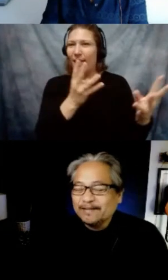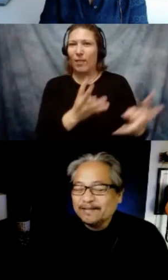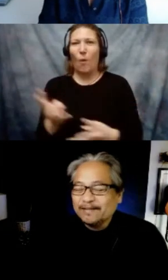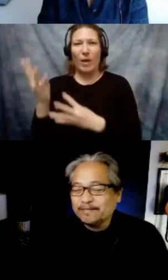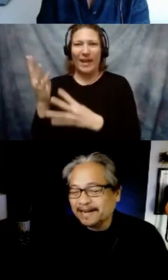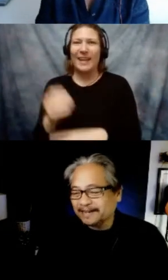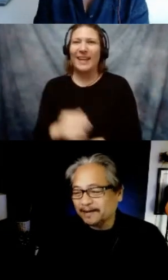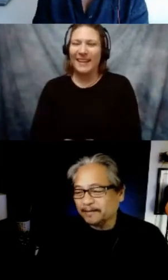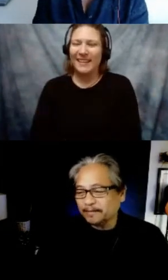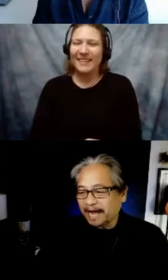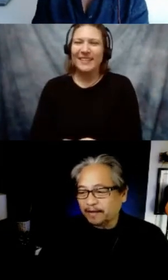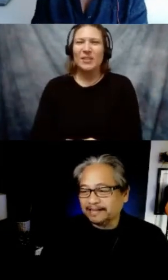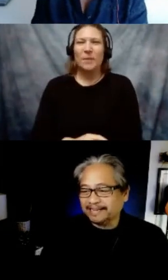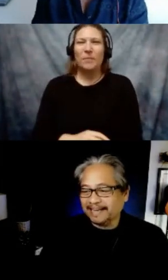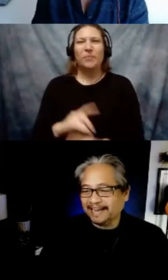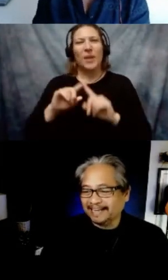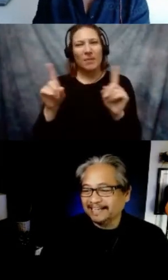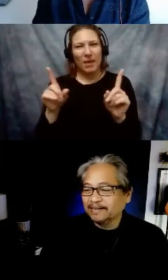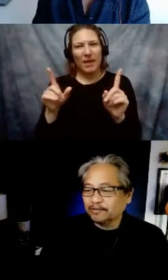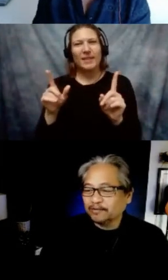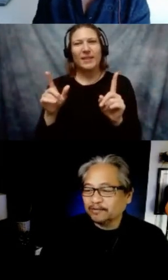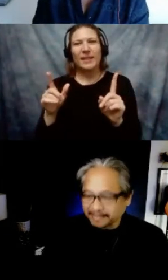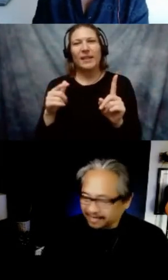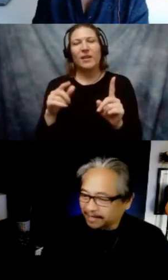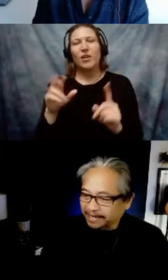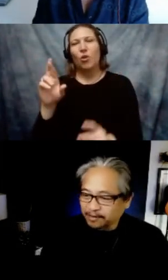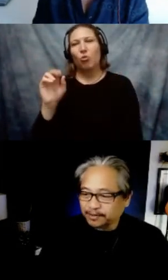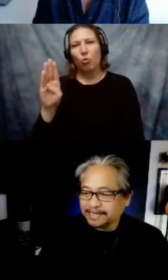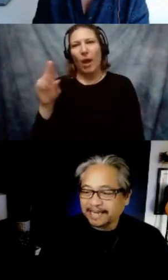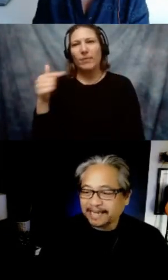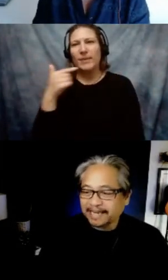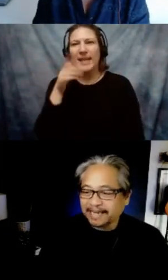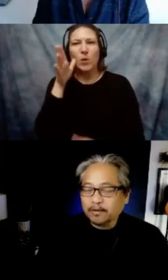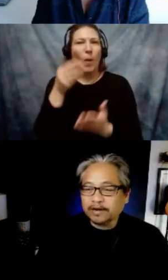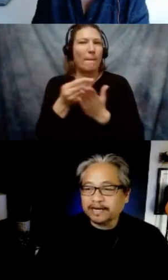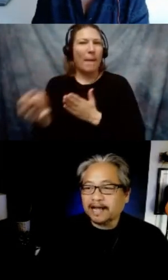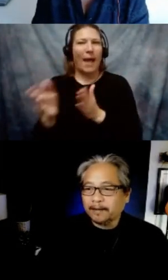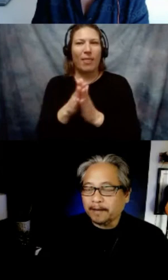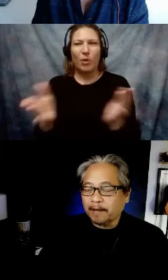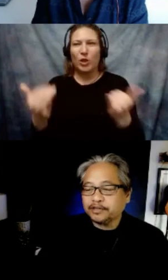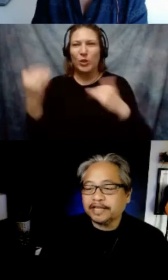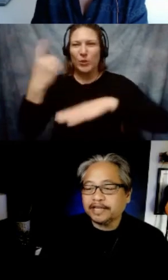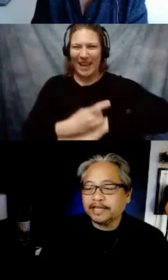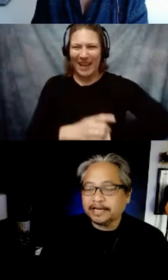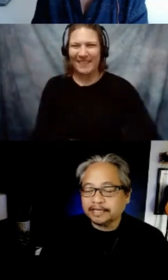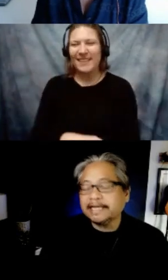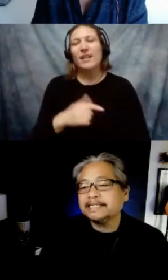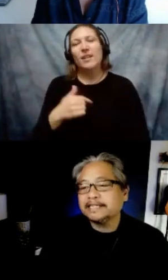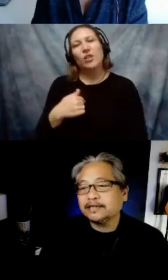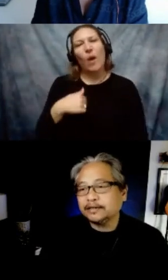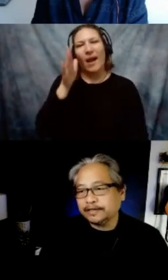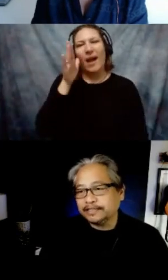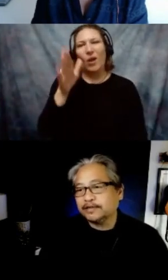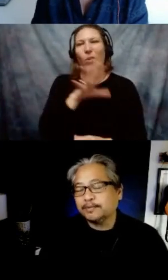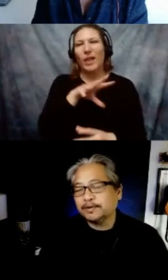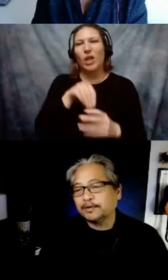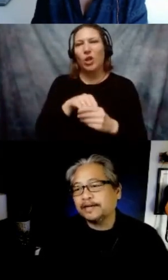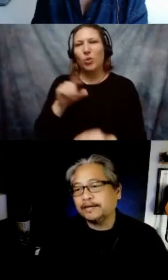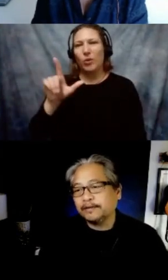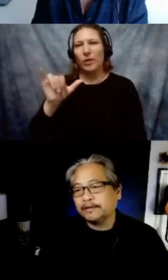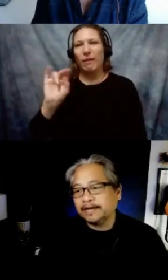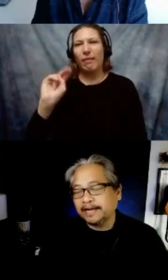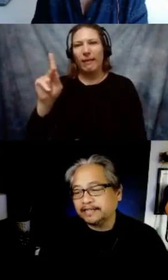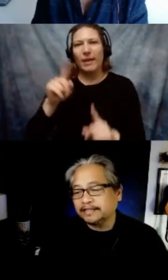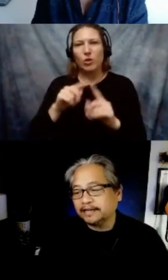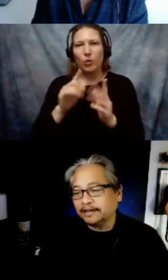gonna. I'll make sure that a link is included to your book when I get all the recordings out. And so, but thanks again. Thanks